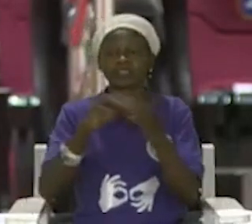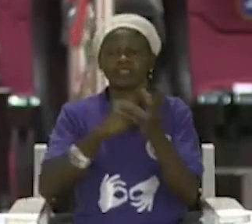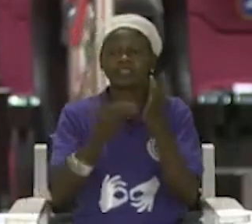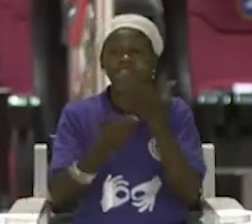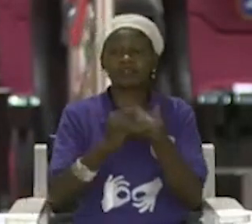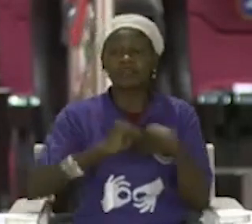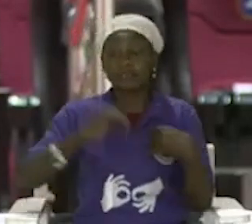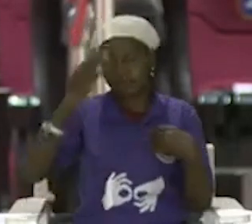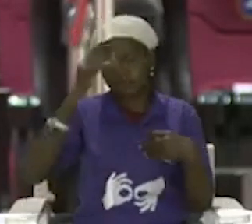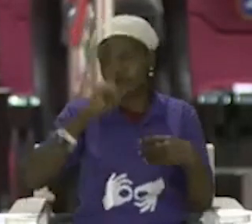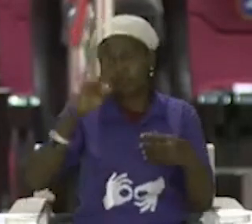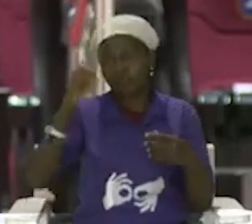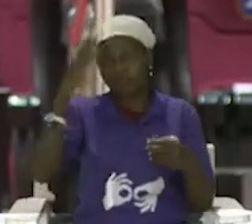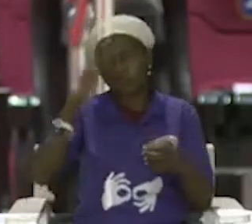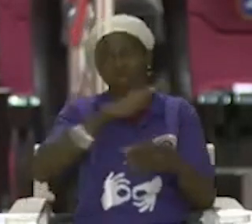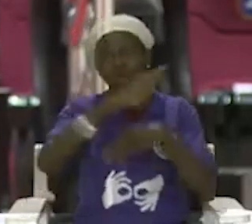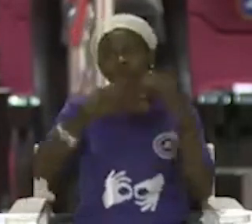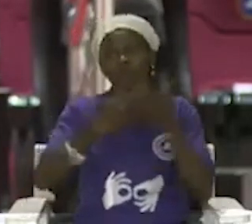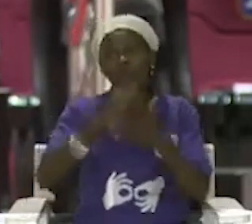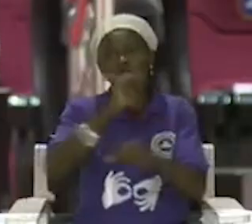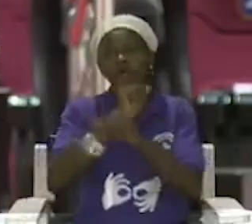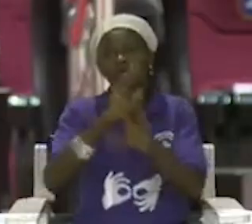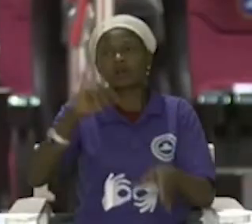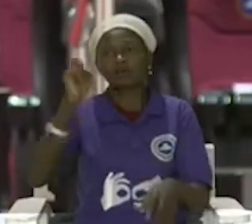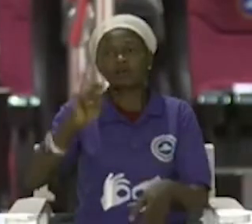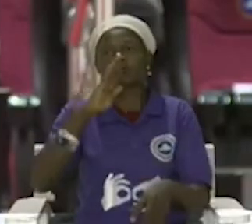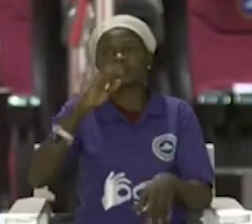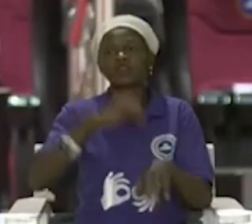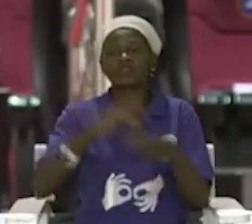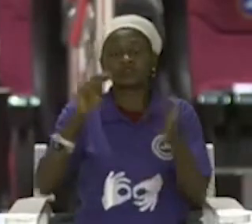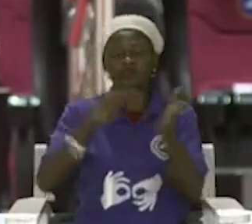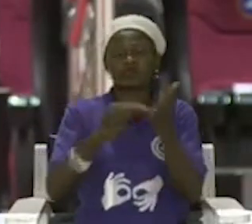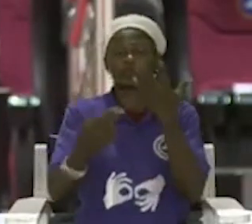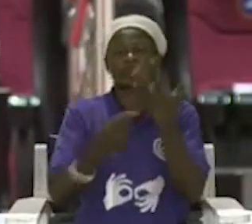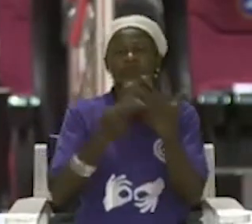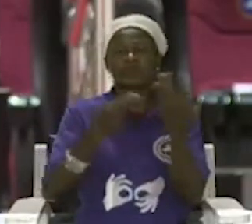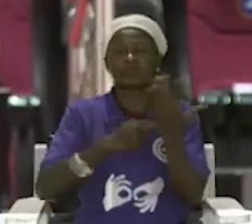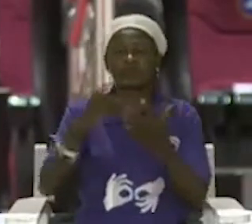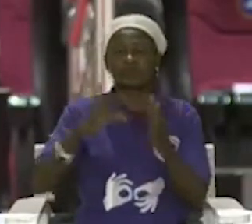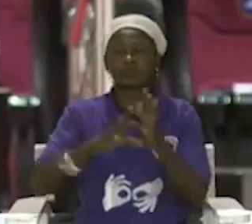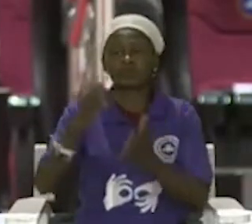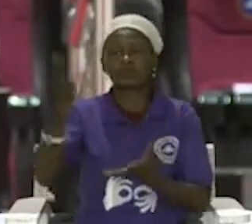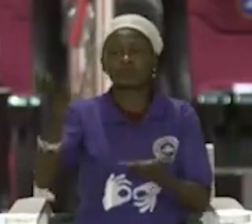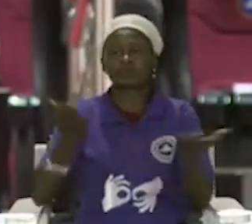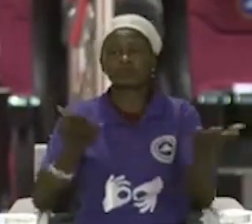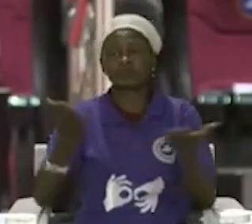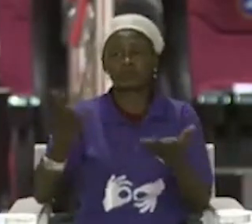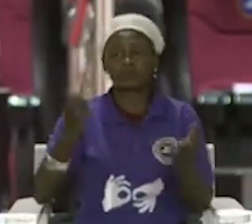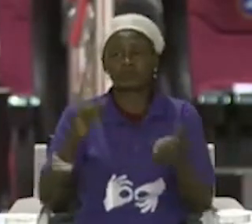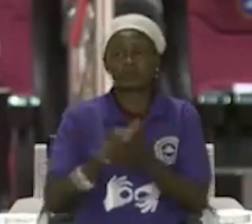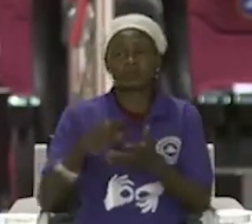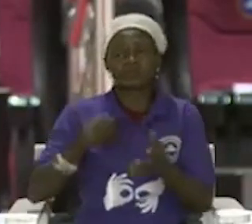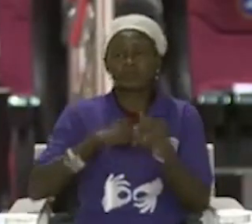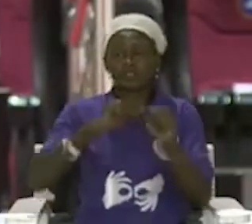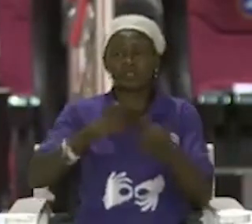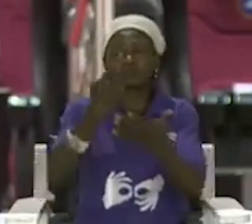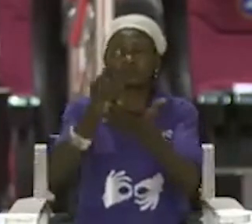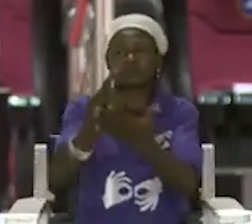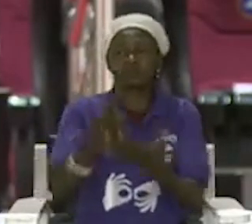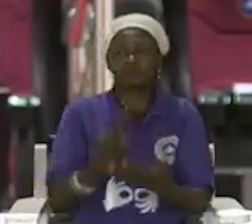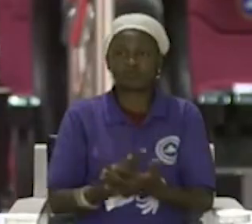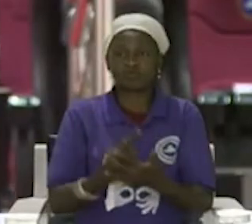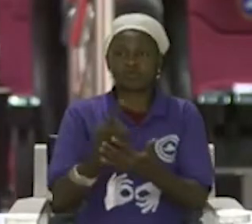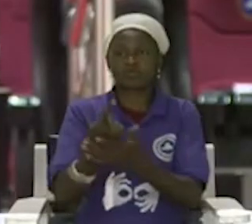that all workers must be at the November Holy Ghost service, so that we can discuss